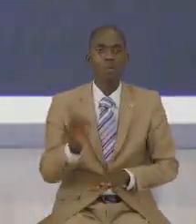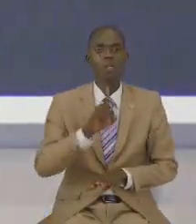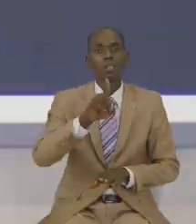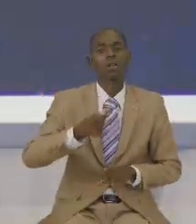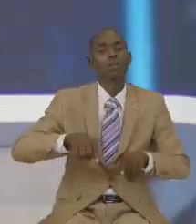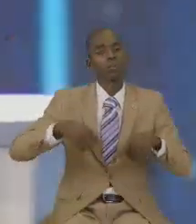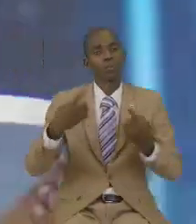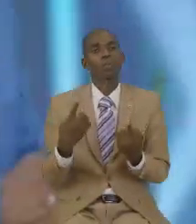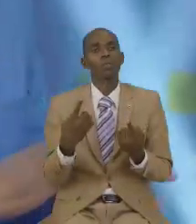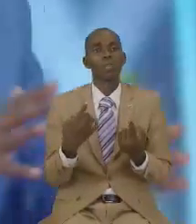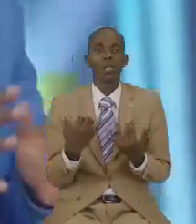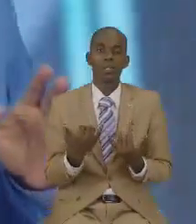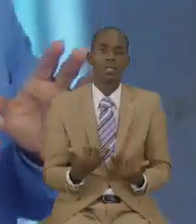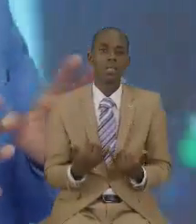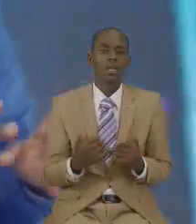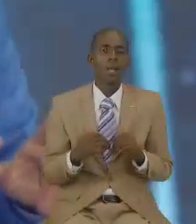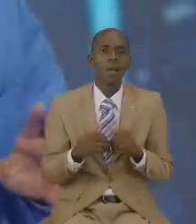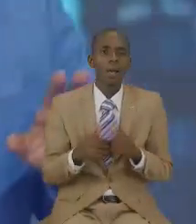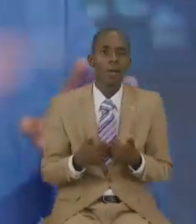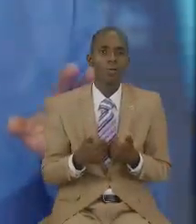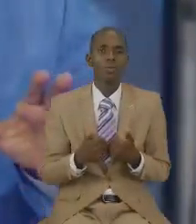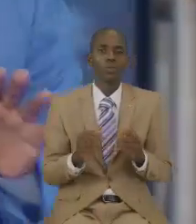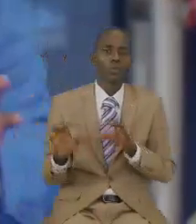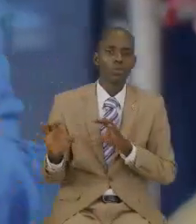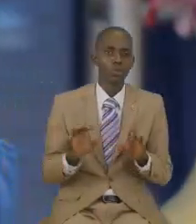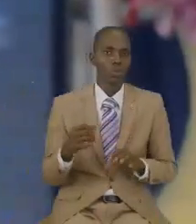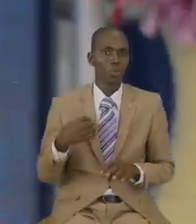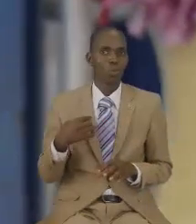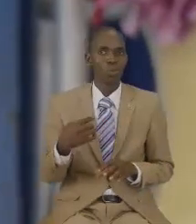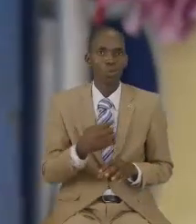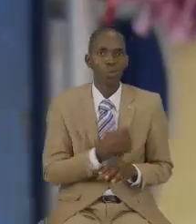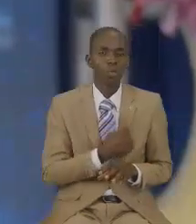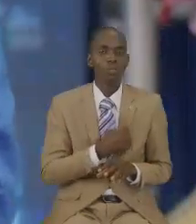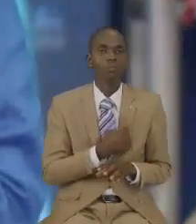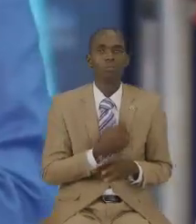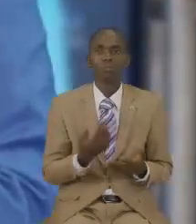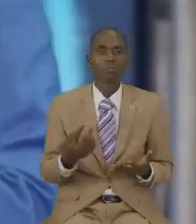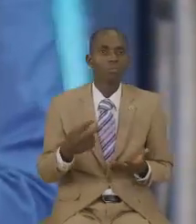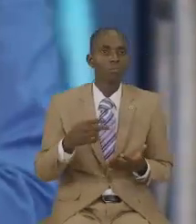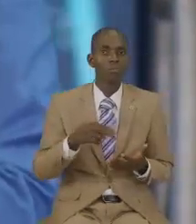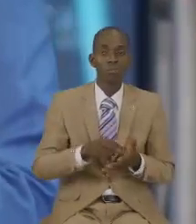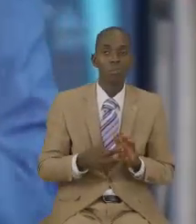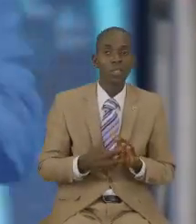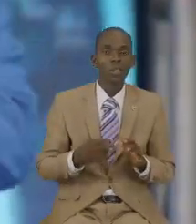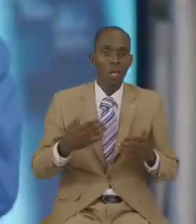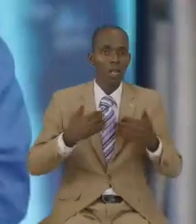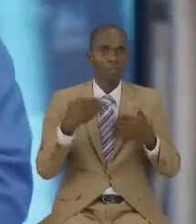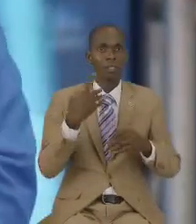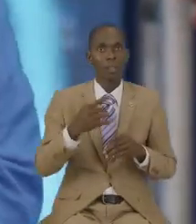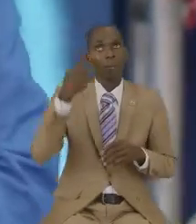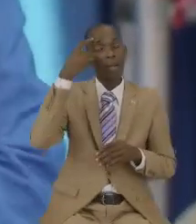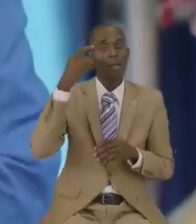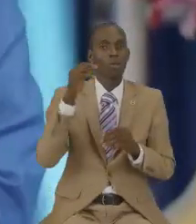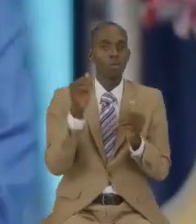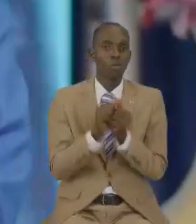thou goest. Now, how do we win having the mind with a goal? We're going